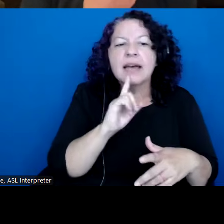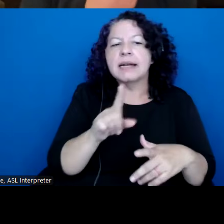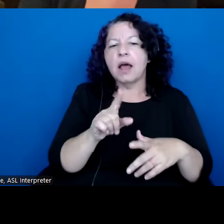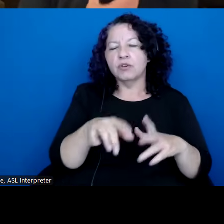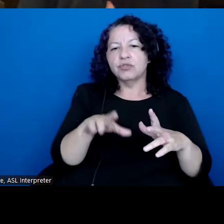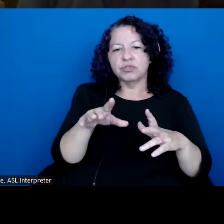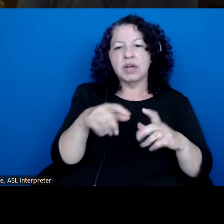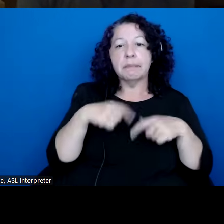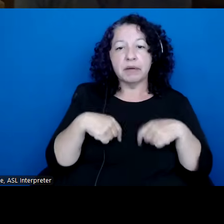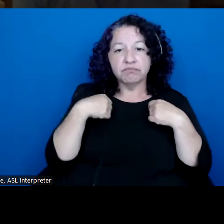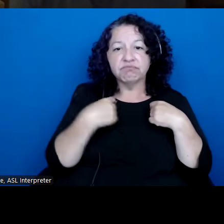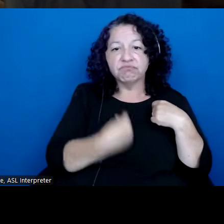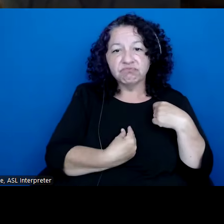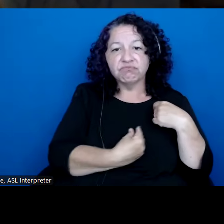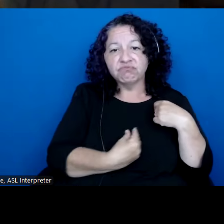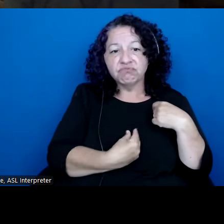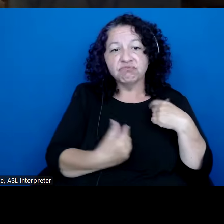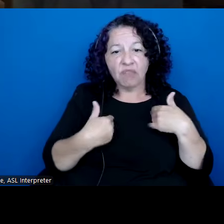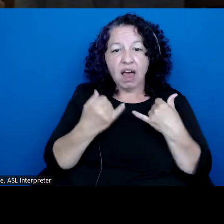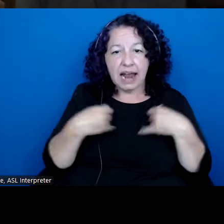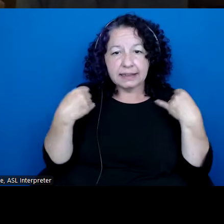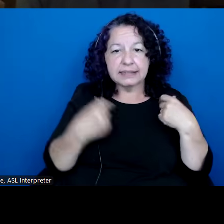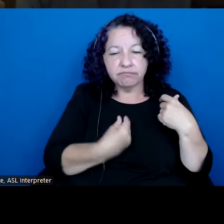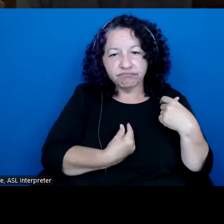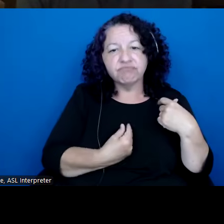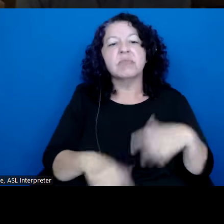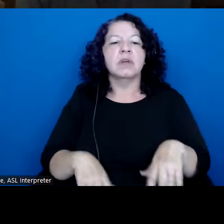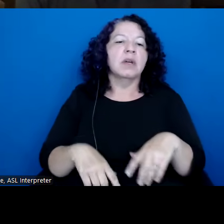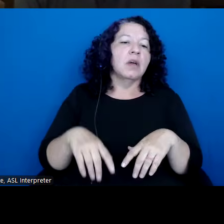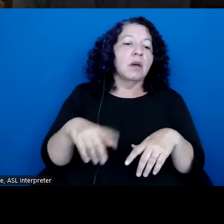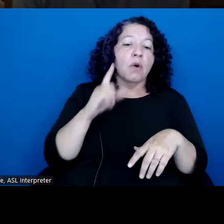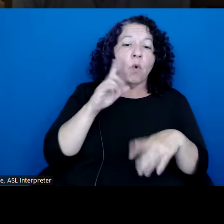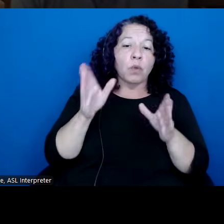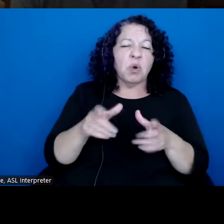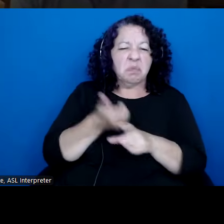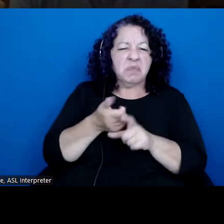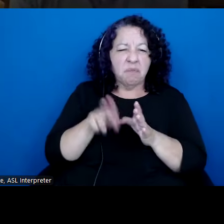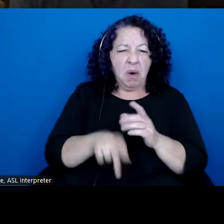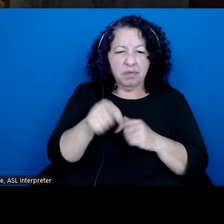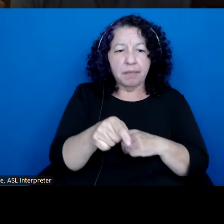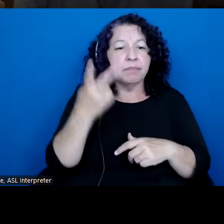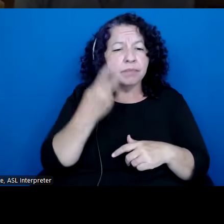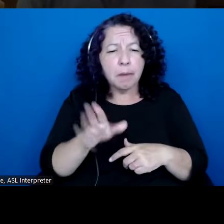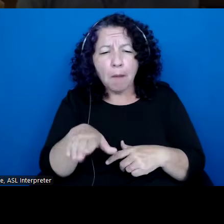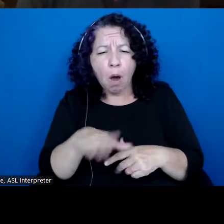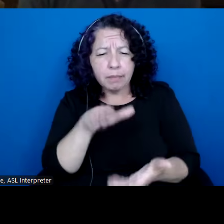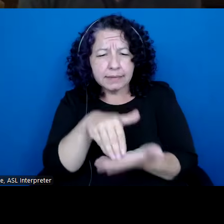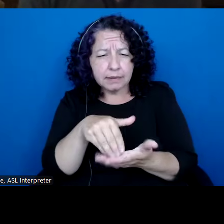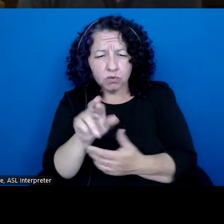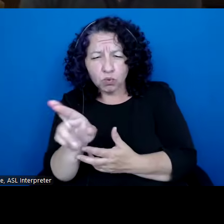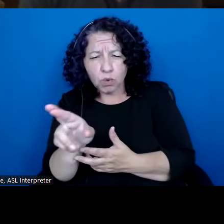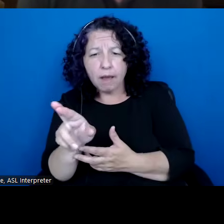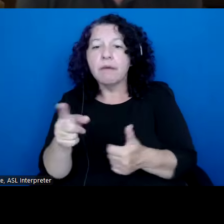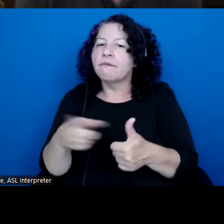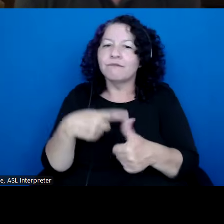the person's neck who was buried there. And what you're seeing there on the bottom center right is the very first time